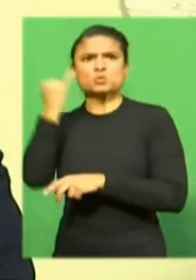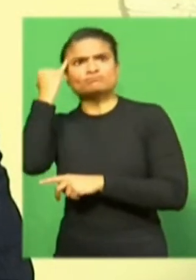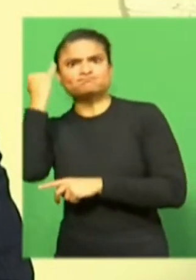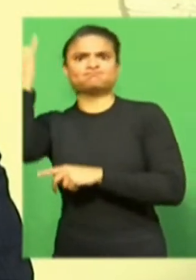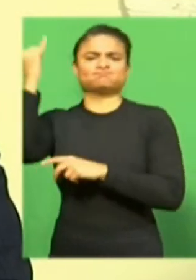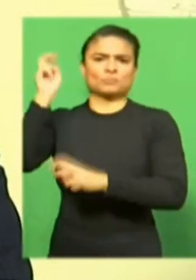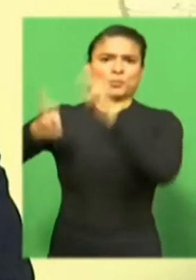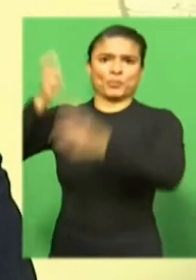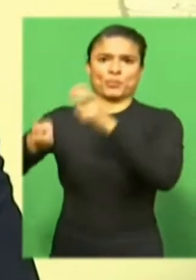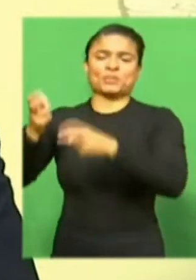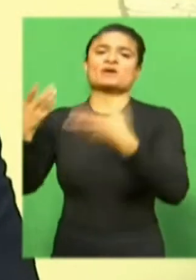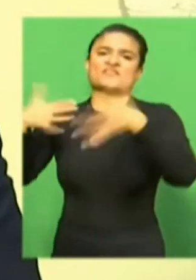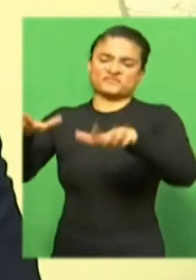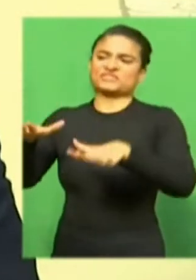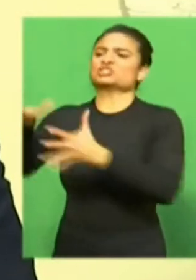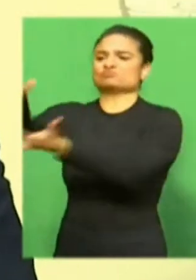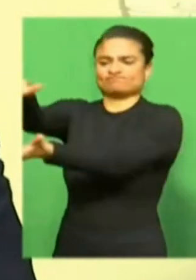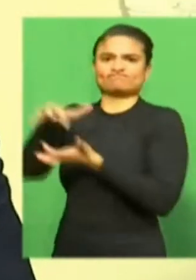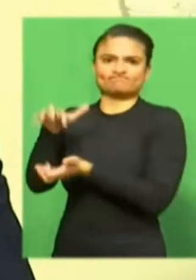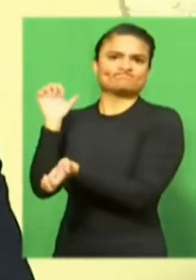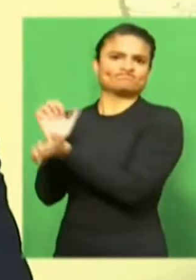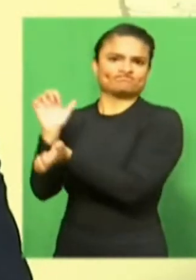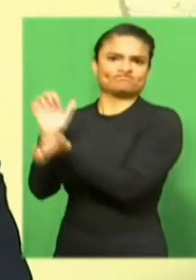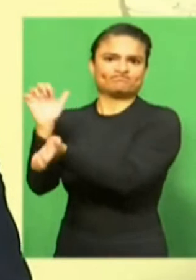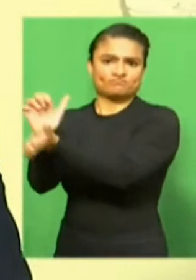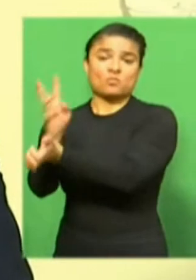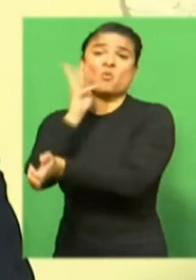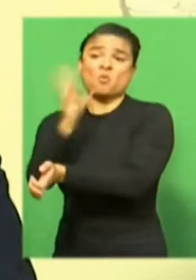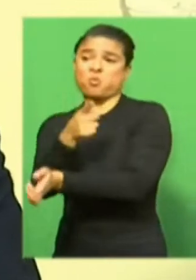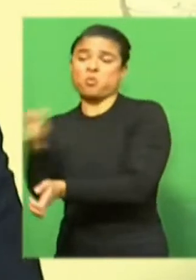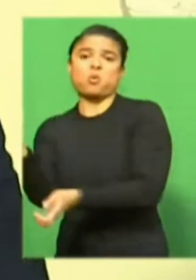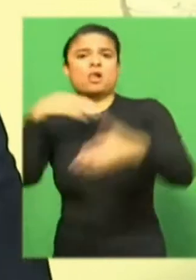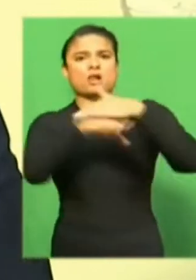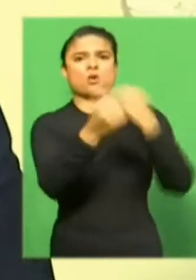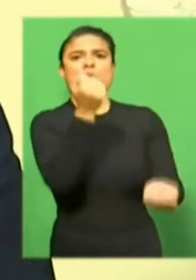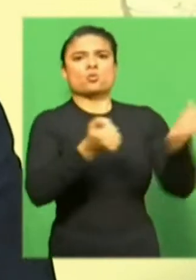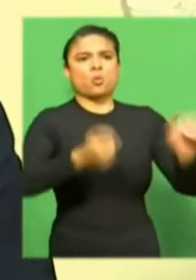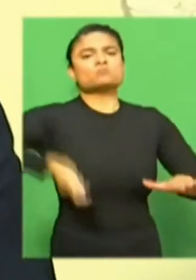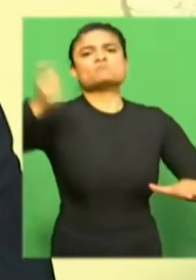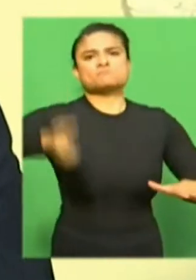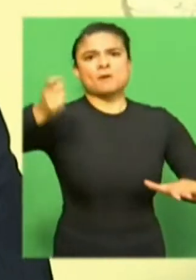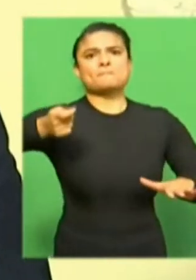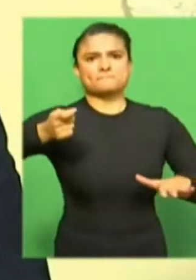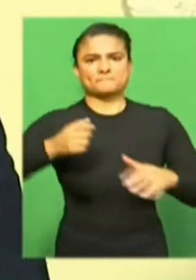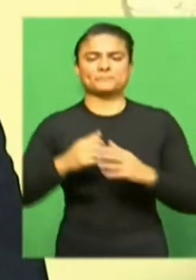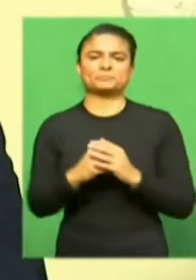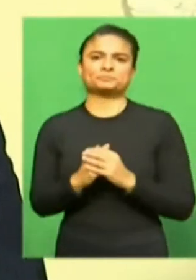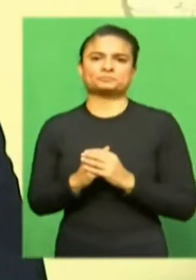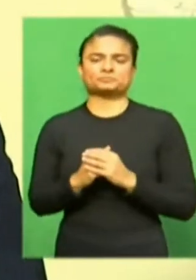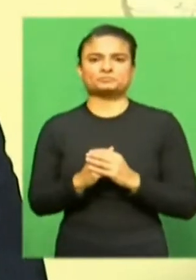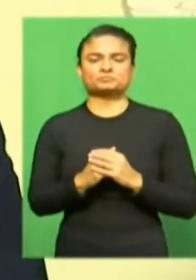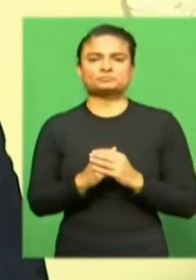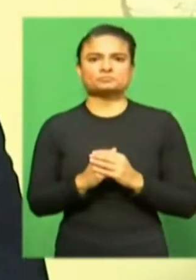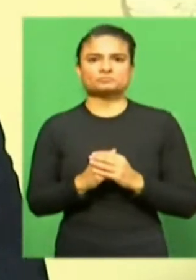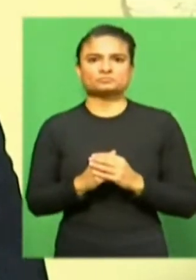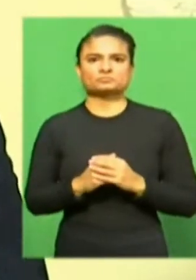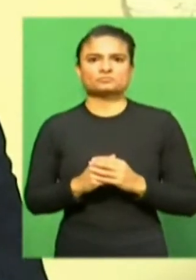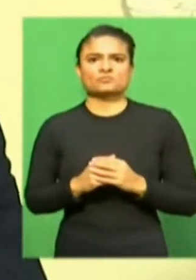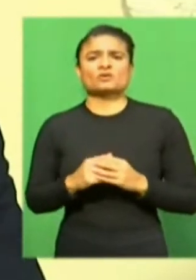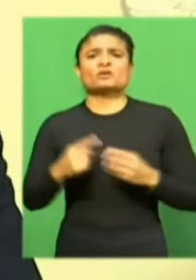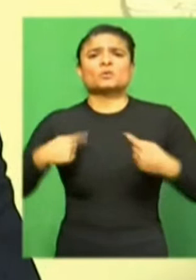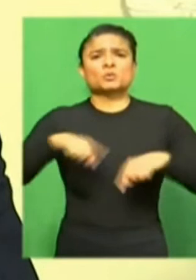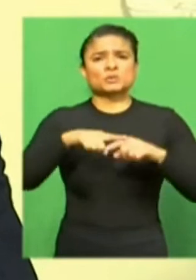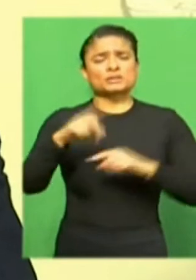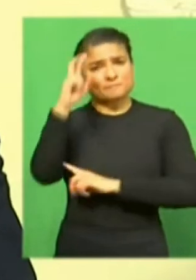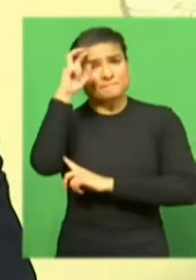prosecutions. Special measures have been put in place to manage the large number of suspects who have